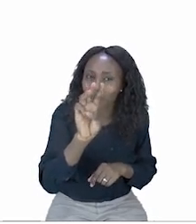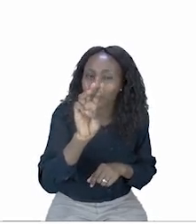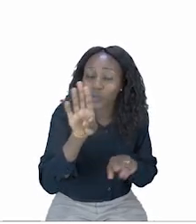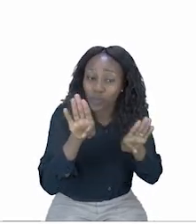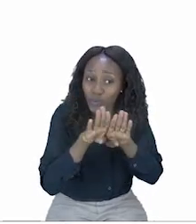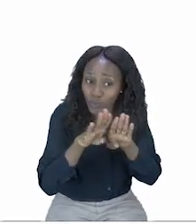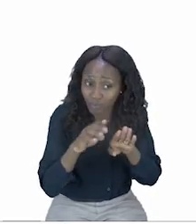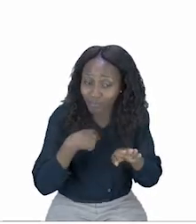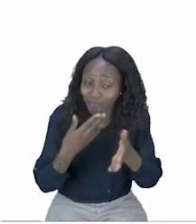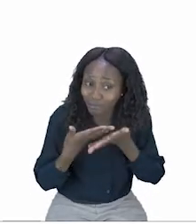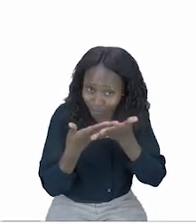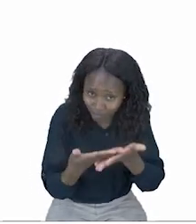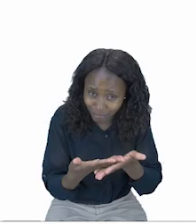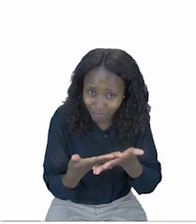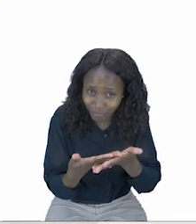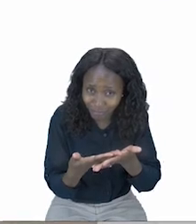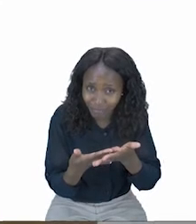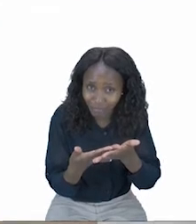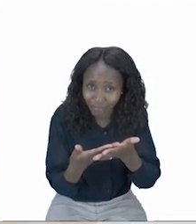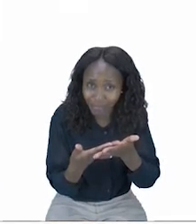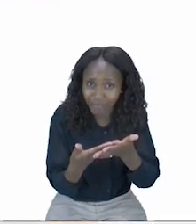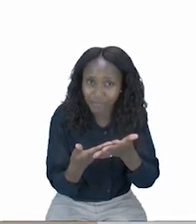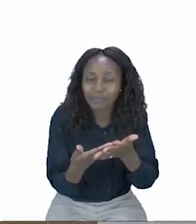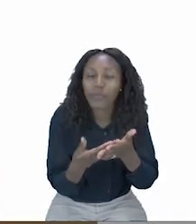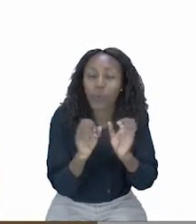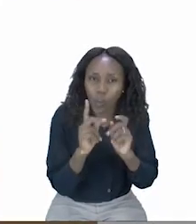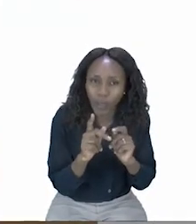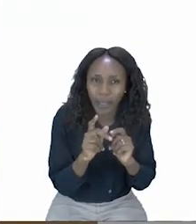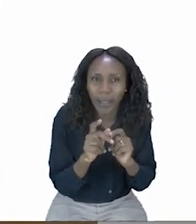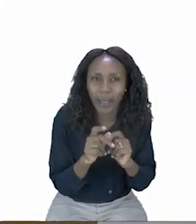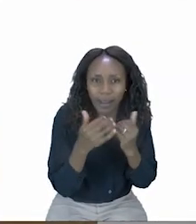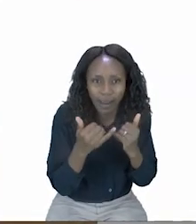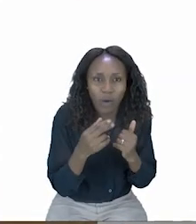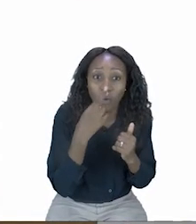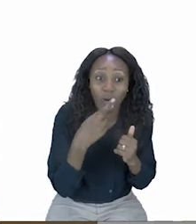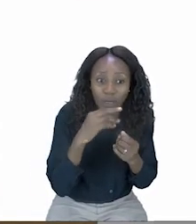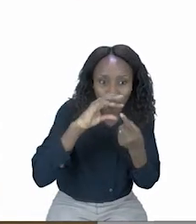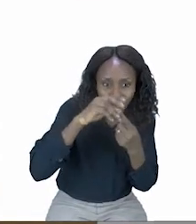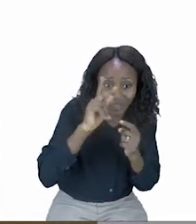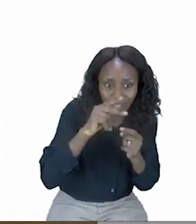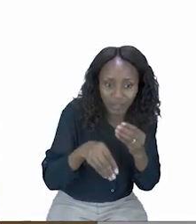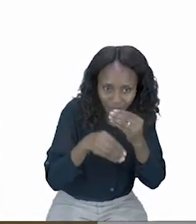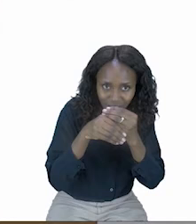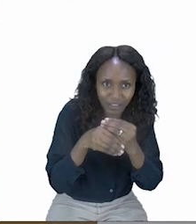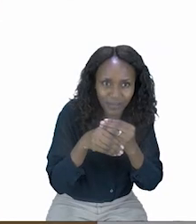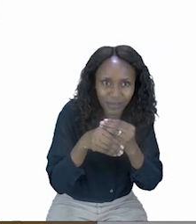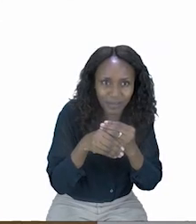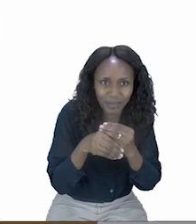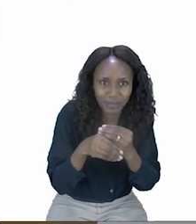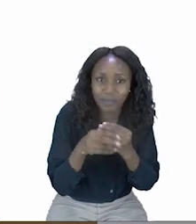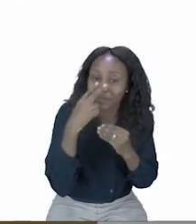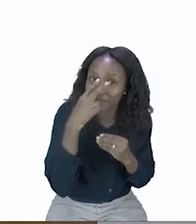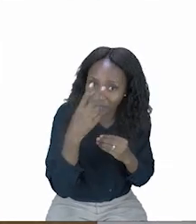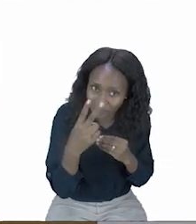together. That means I need to add another red counter. Let's take a look at the